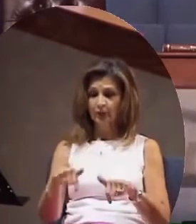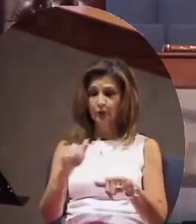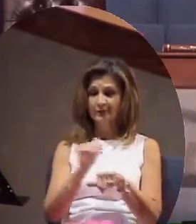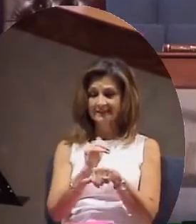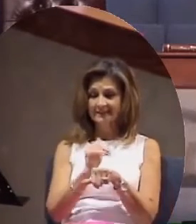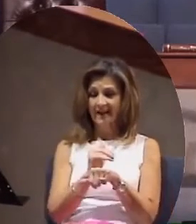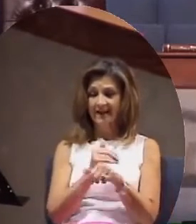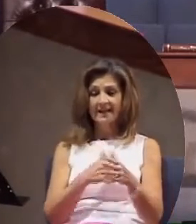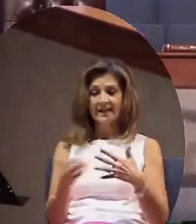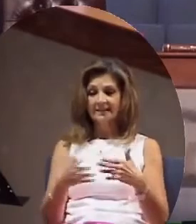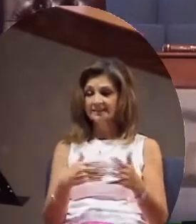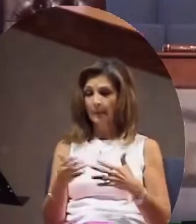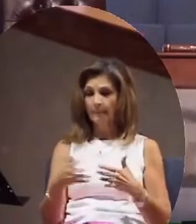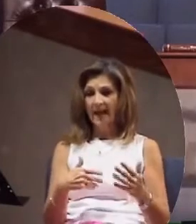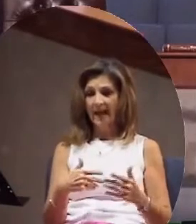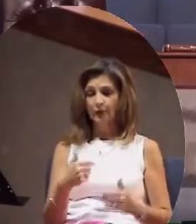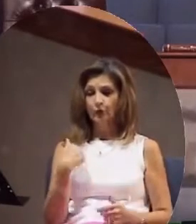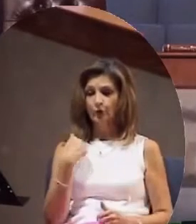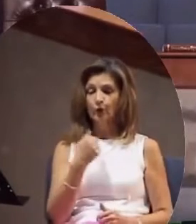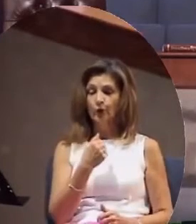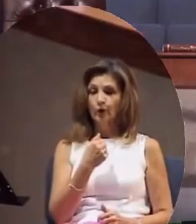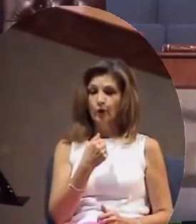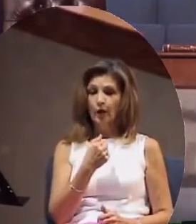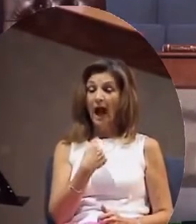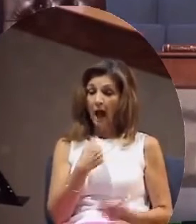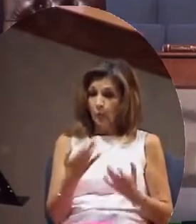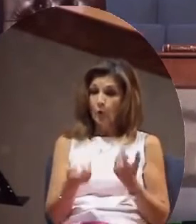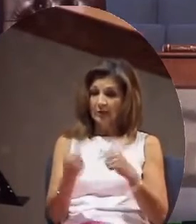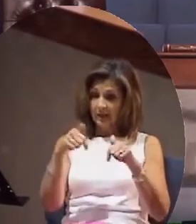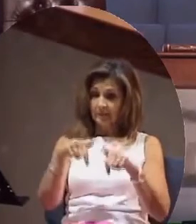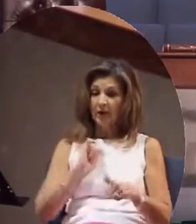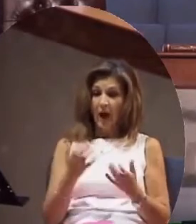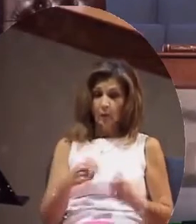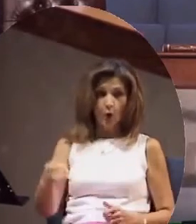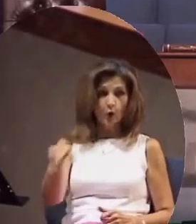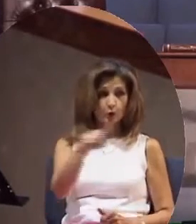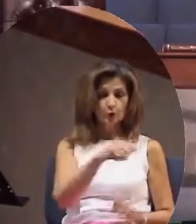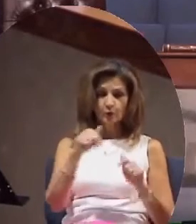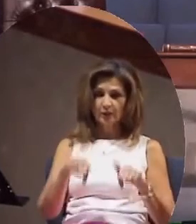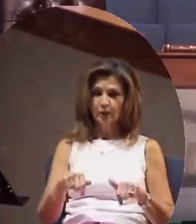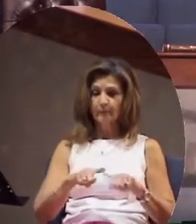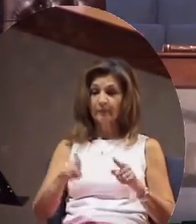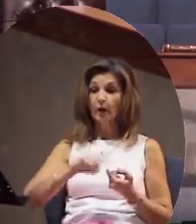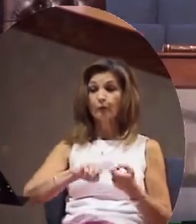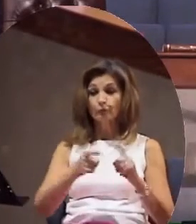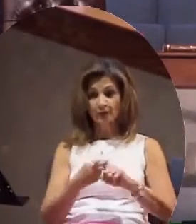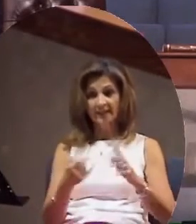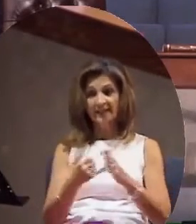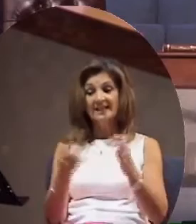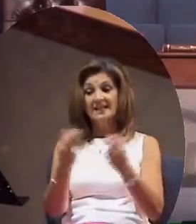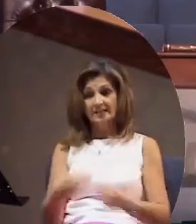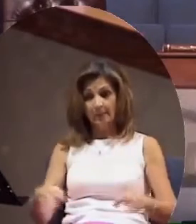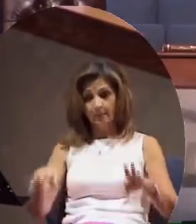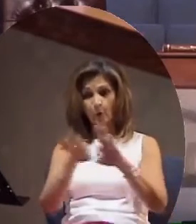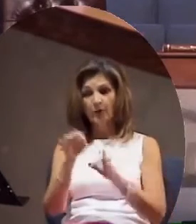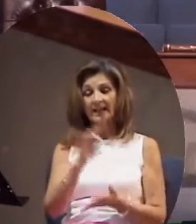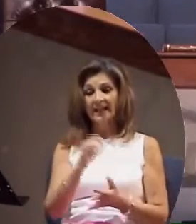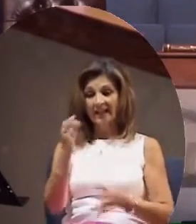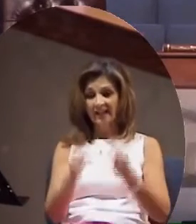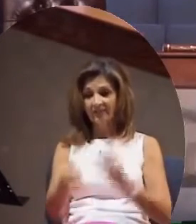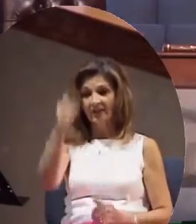tonight. It does not matter. I want to be here and I want you to be here. But friend, it matters whether the touch of God shows